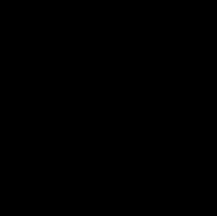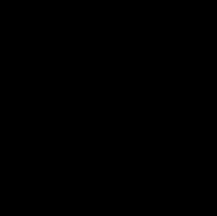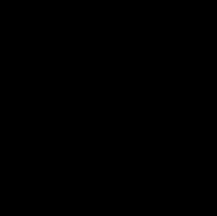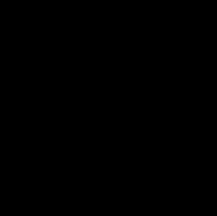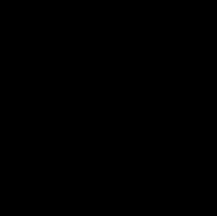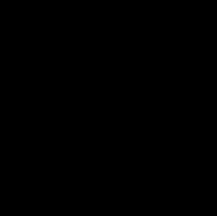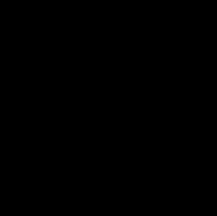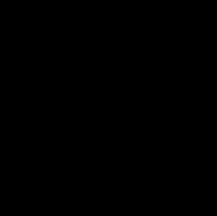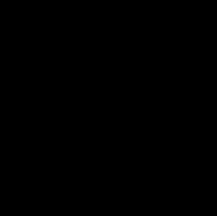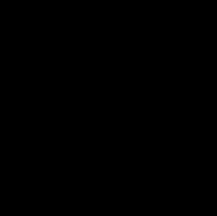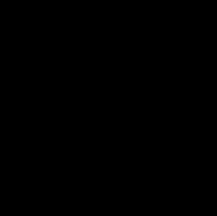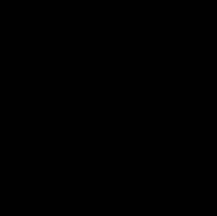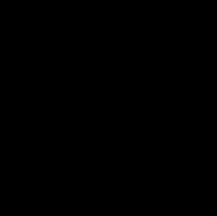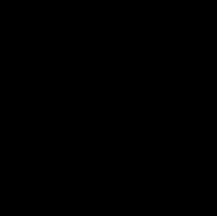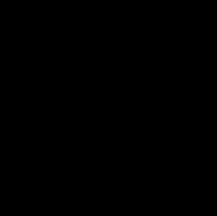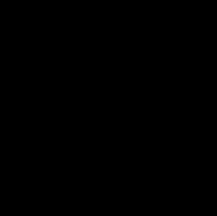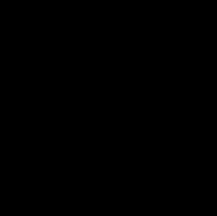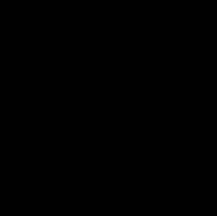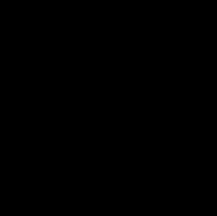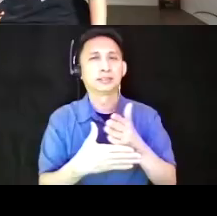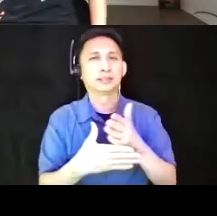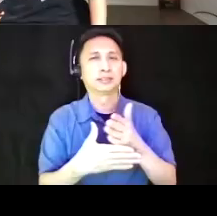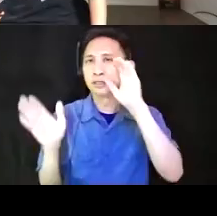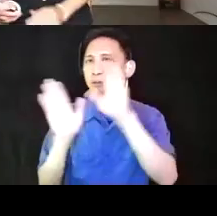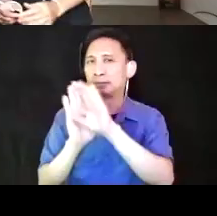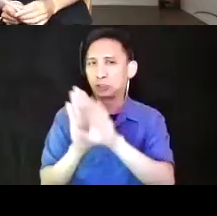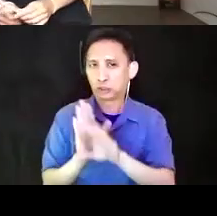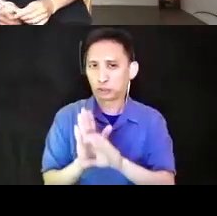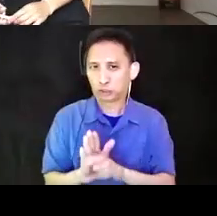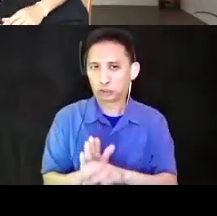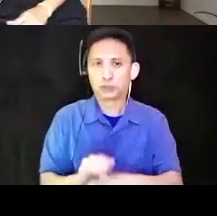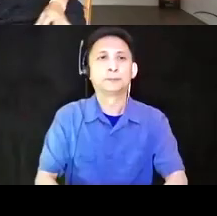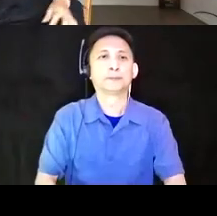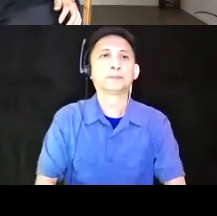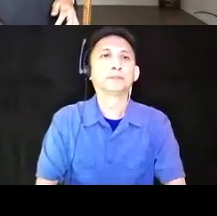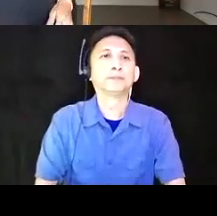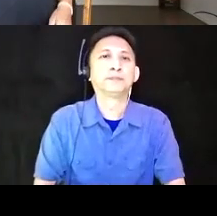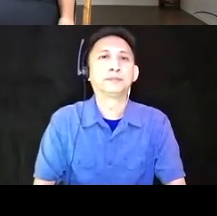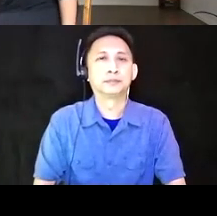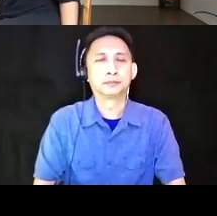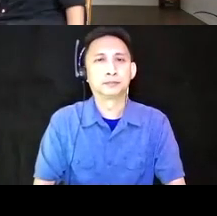So I will share some images about this.